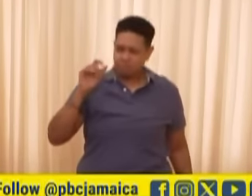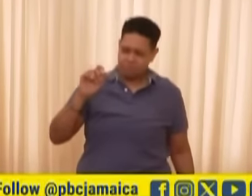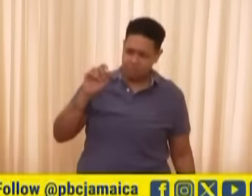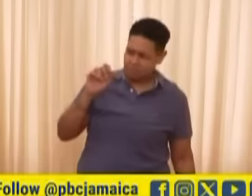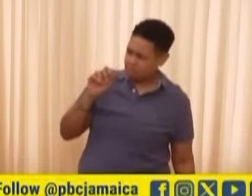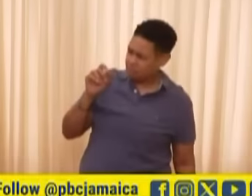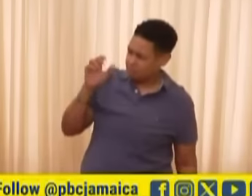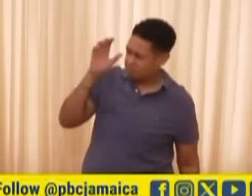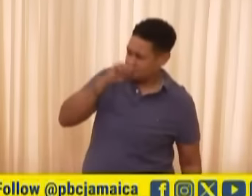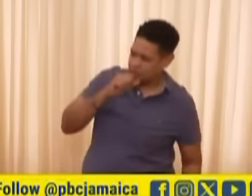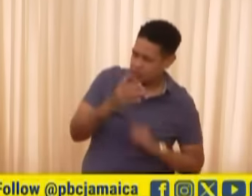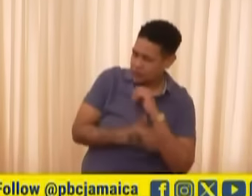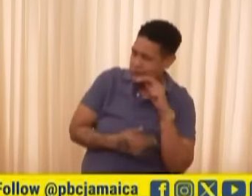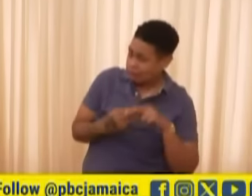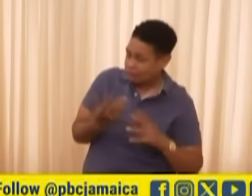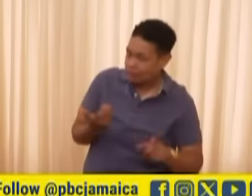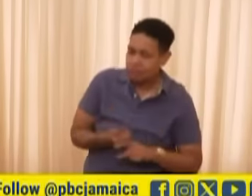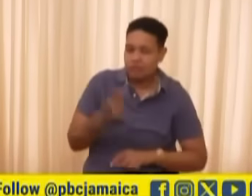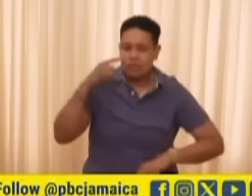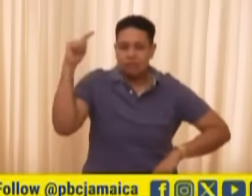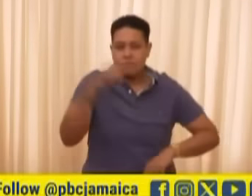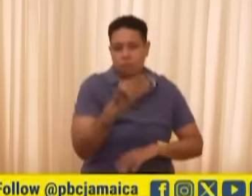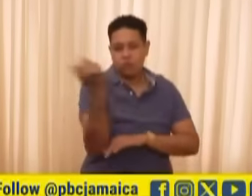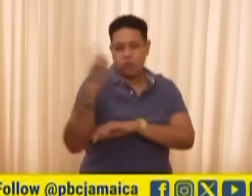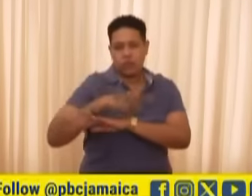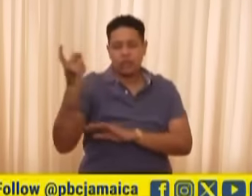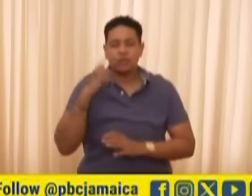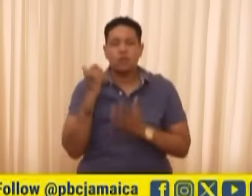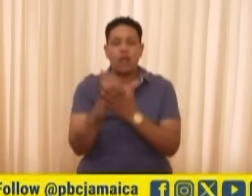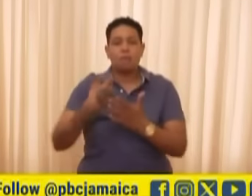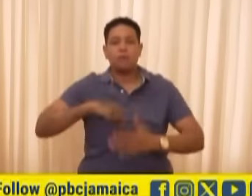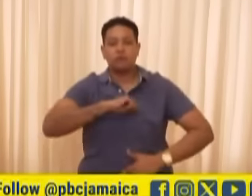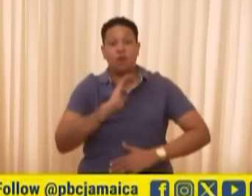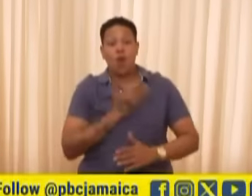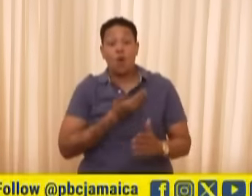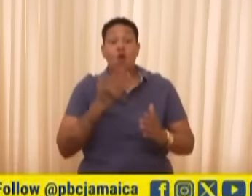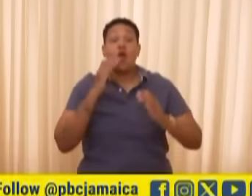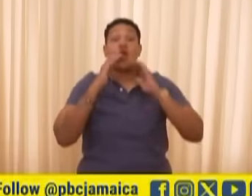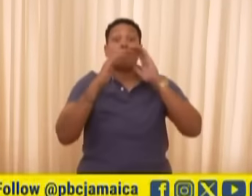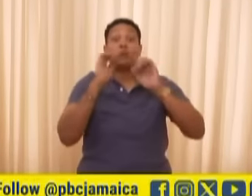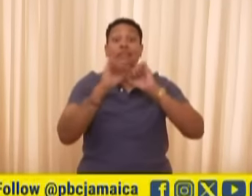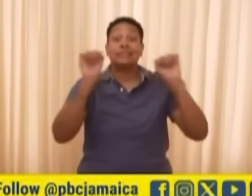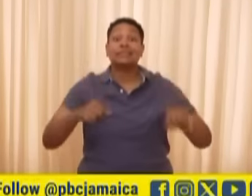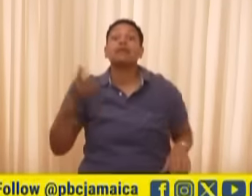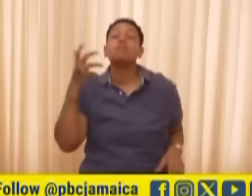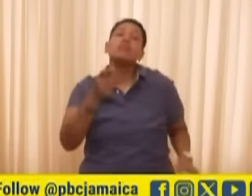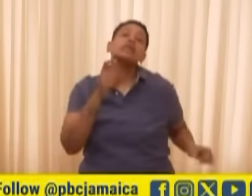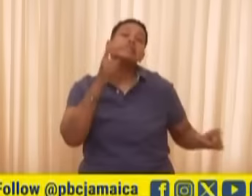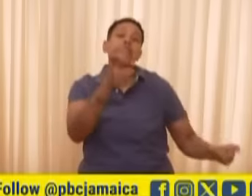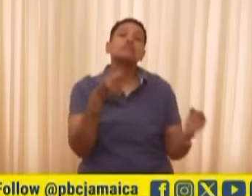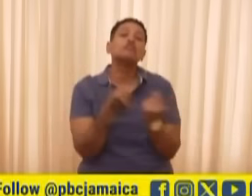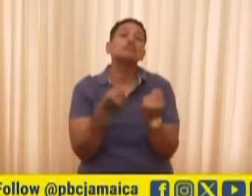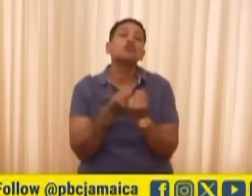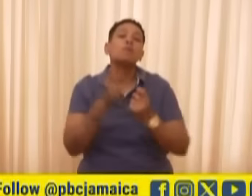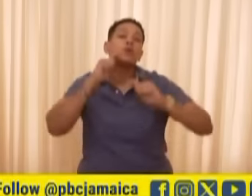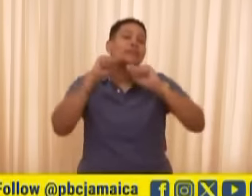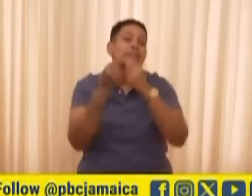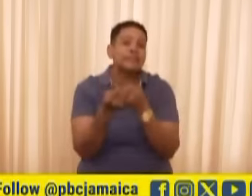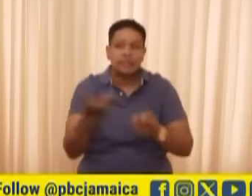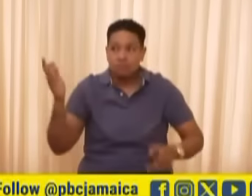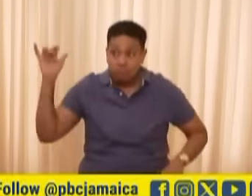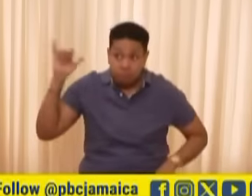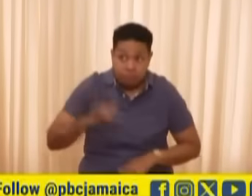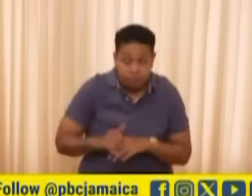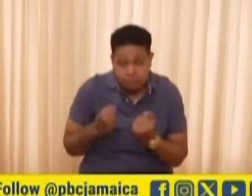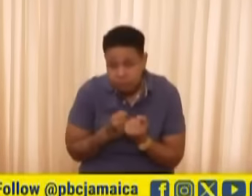2 days, which is helping us in our communication system and is here to give support to the team